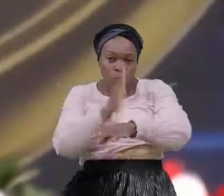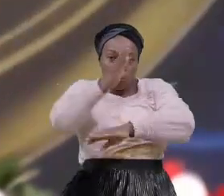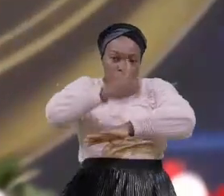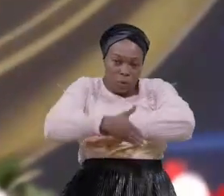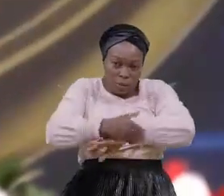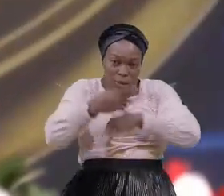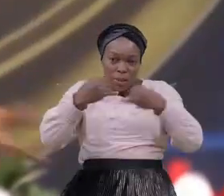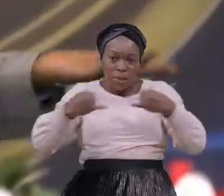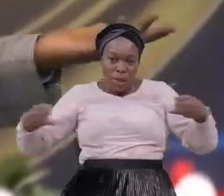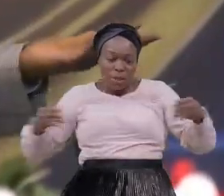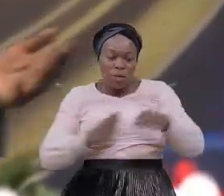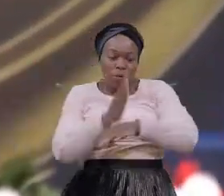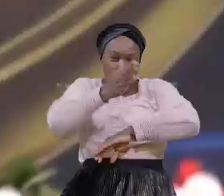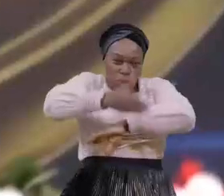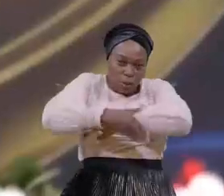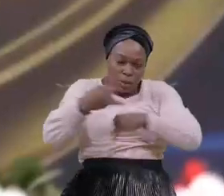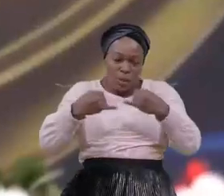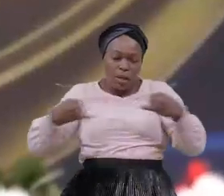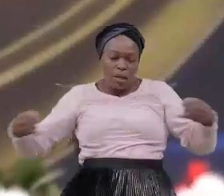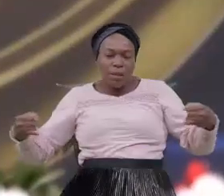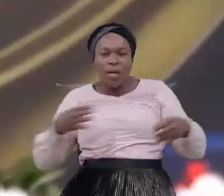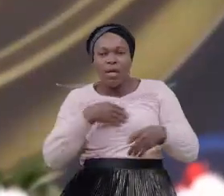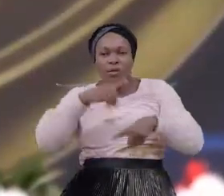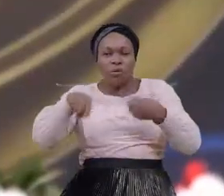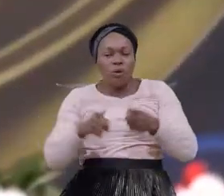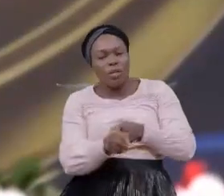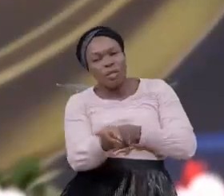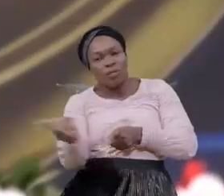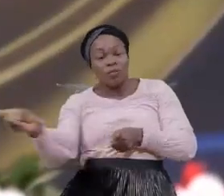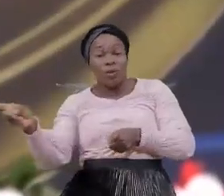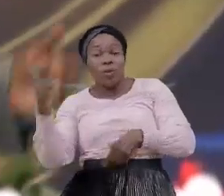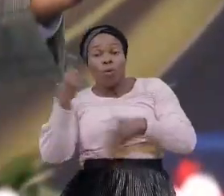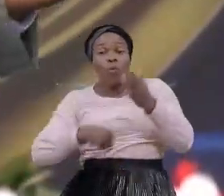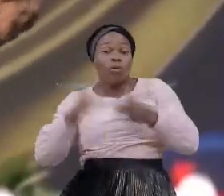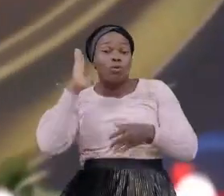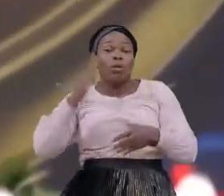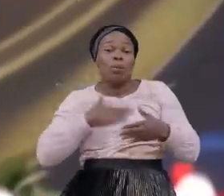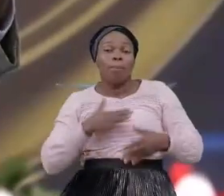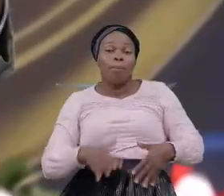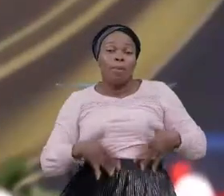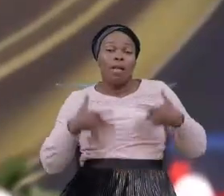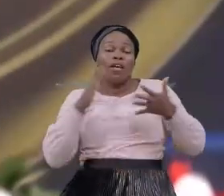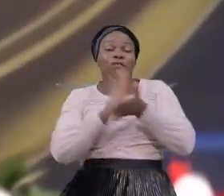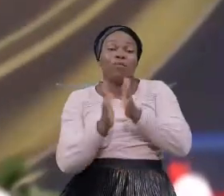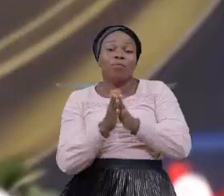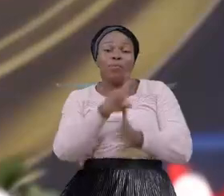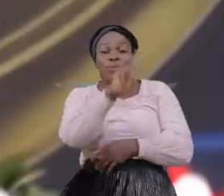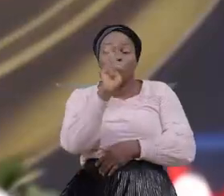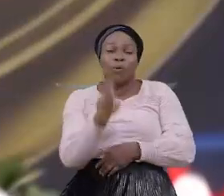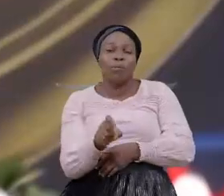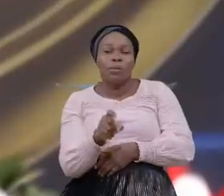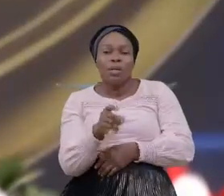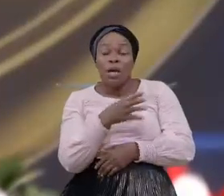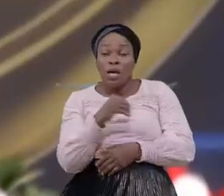going astray, what would my life become? It won't even be of good use to you. Not